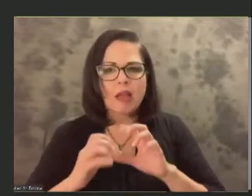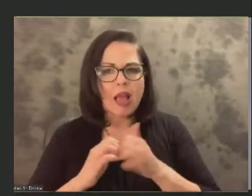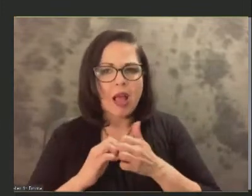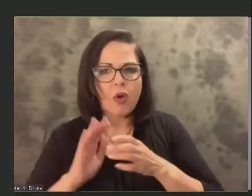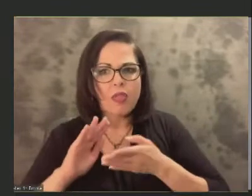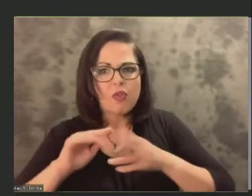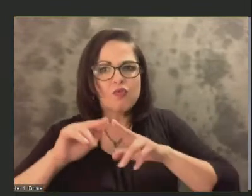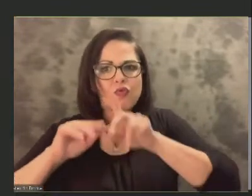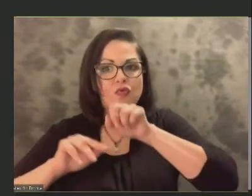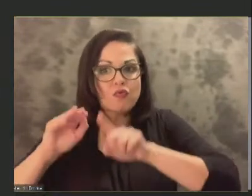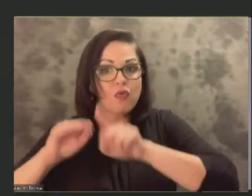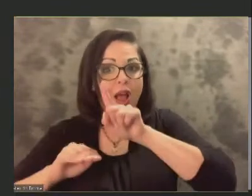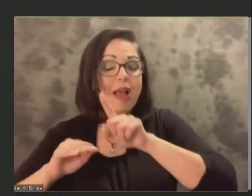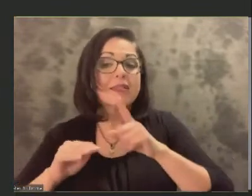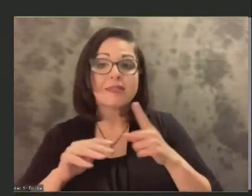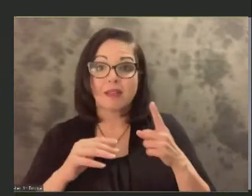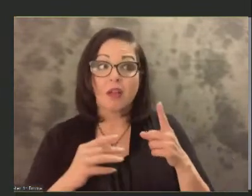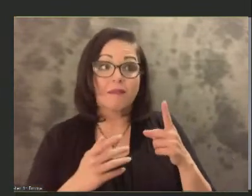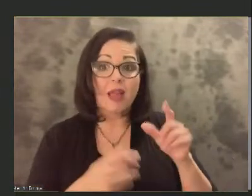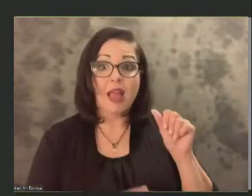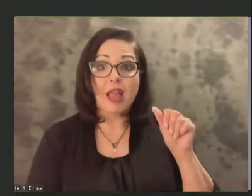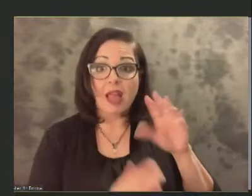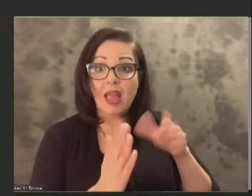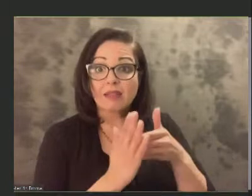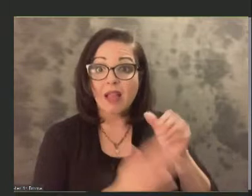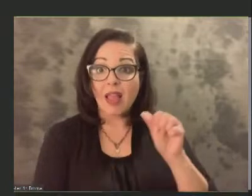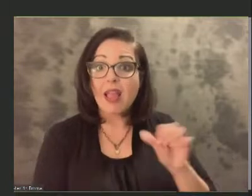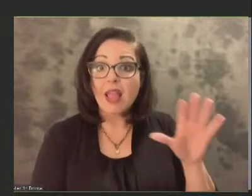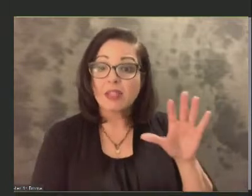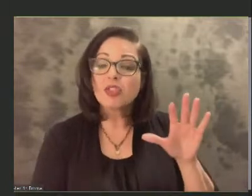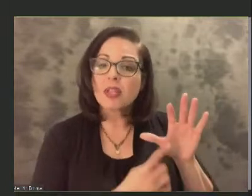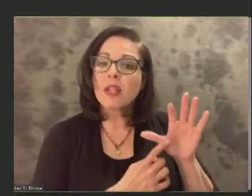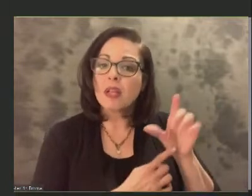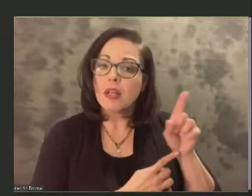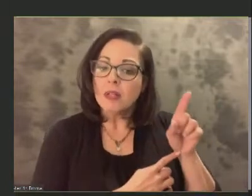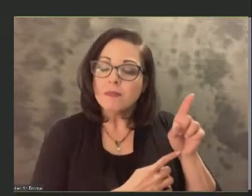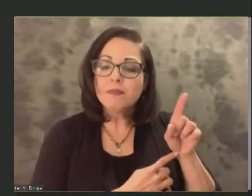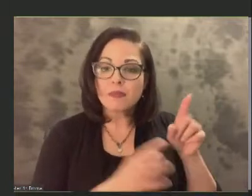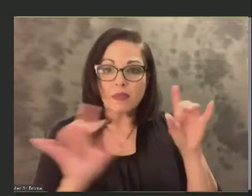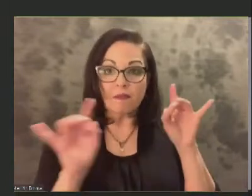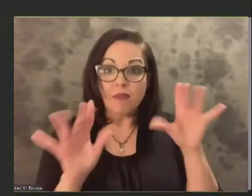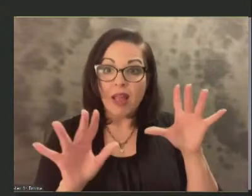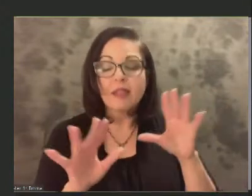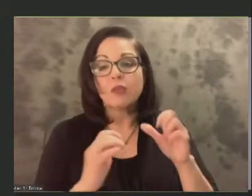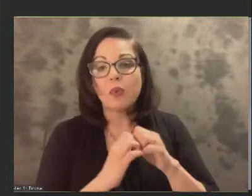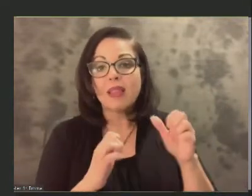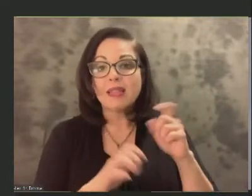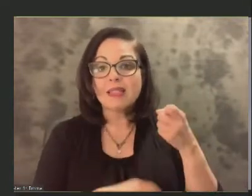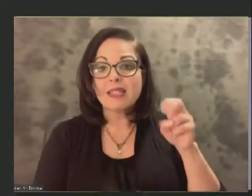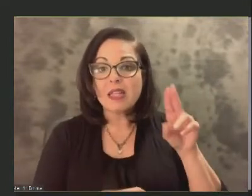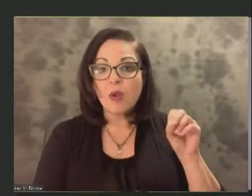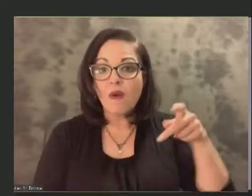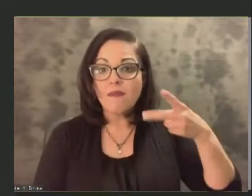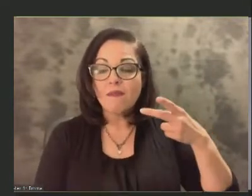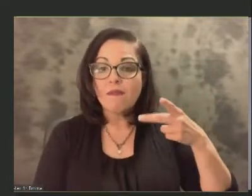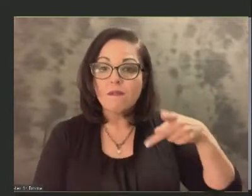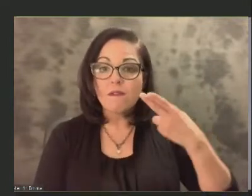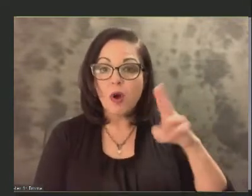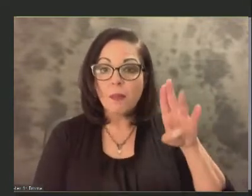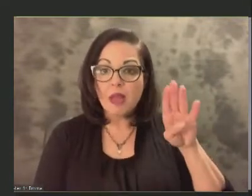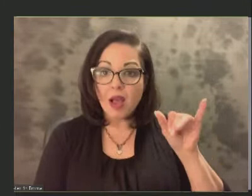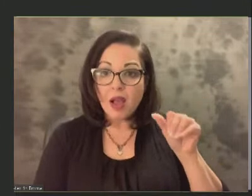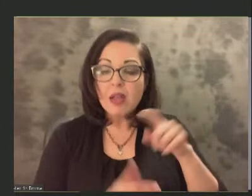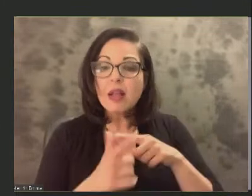anti-Asian violence and xenophobia as it applies to a diverse range of Asian, Pacific Islander, Native Hawaiian,